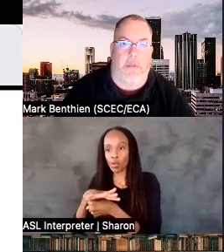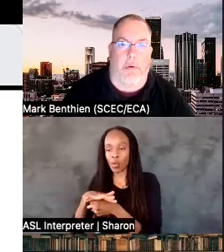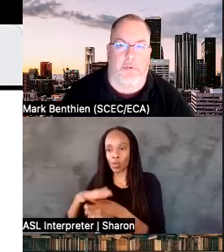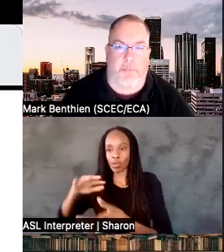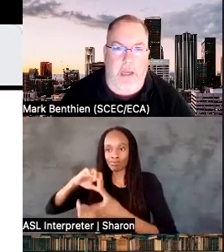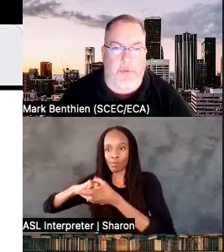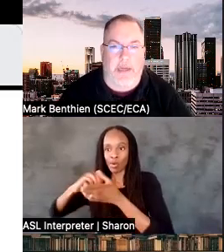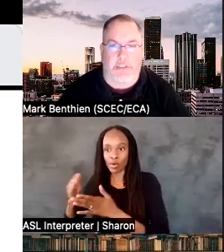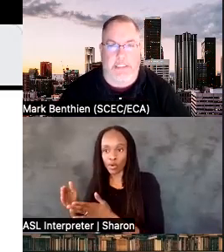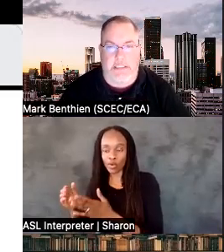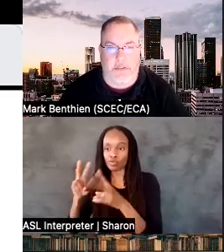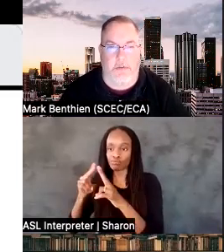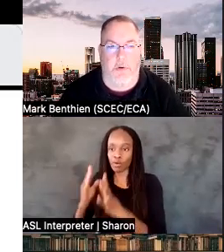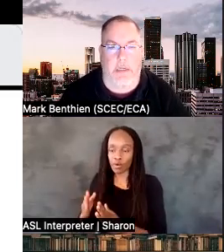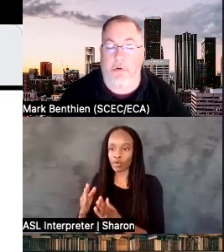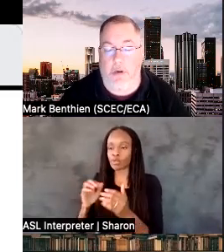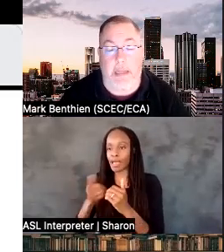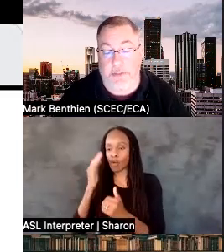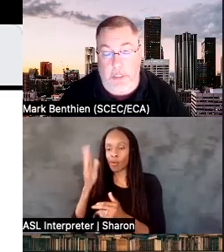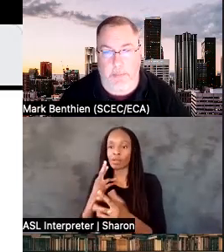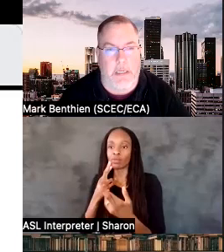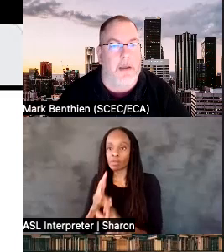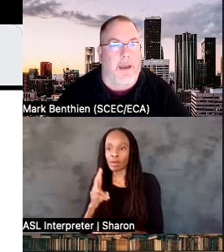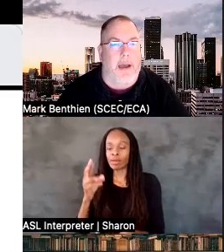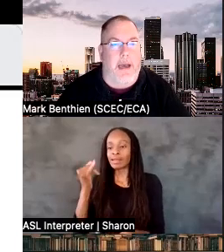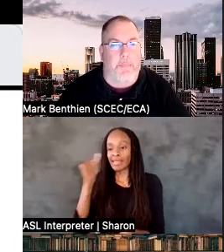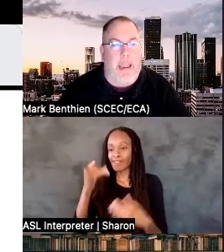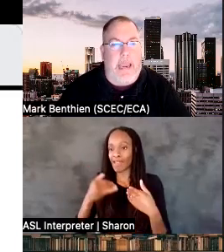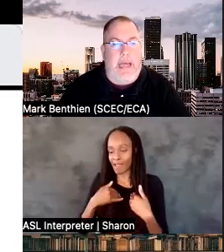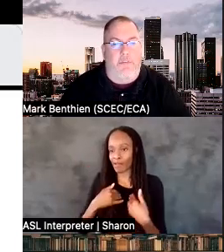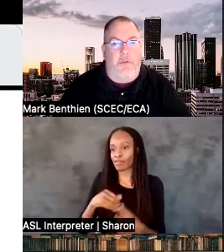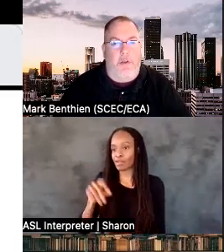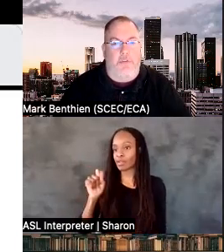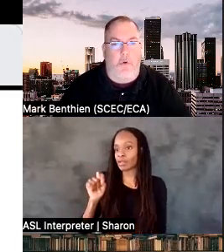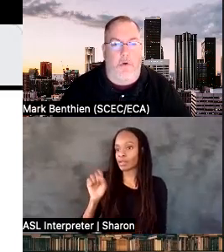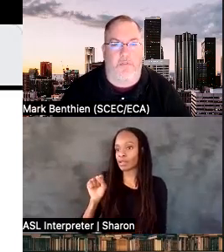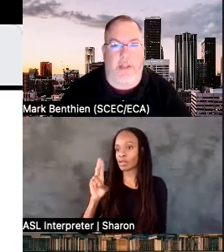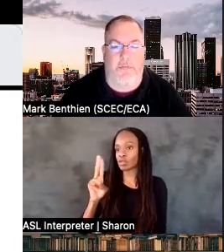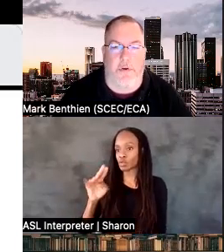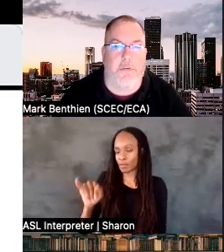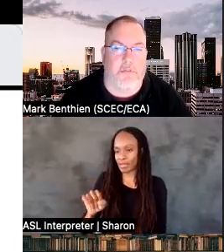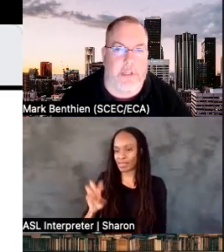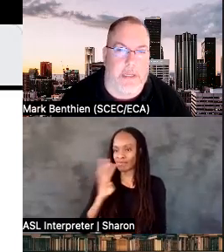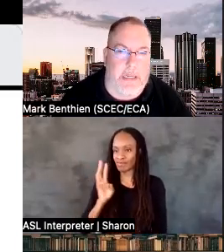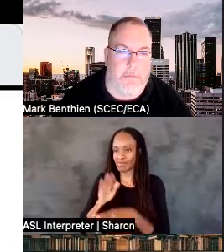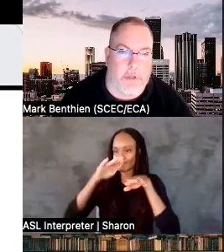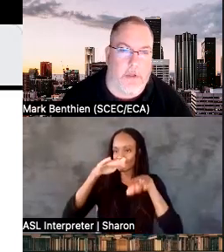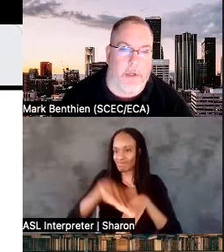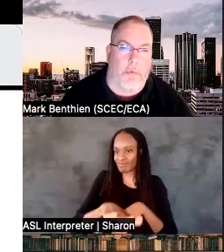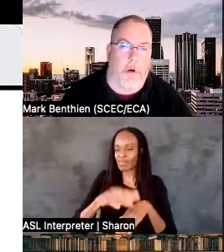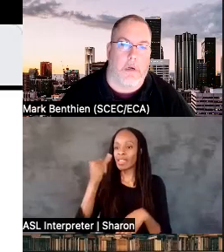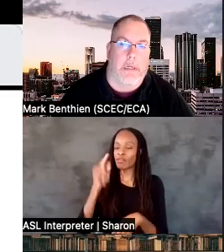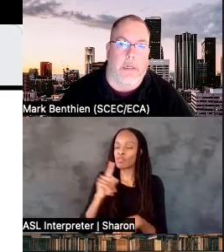how they will respond when there actually is an earthquake and tsunami. And there is a course that if you're interested in